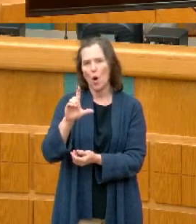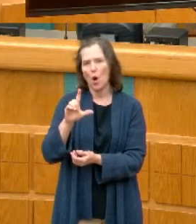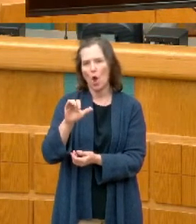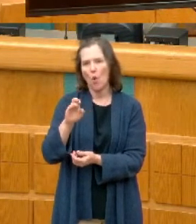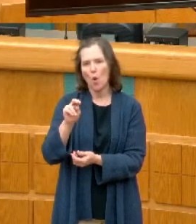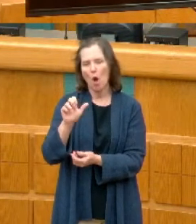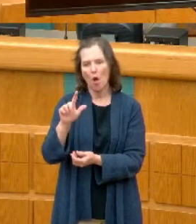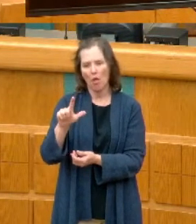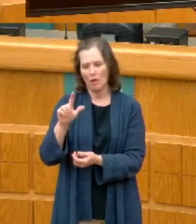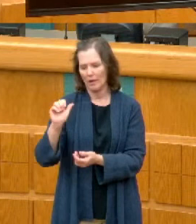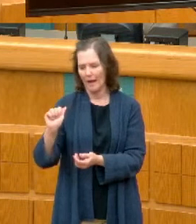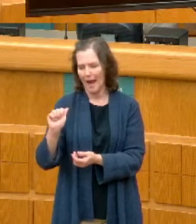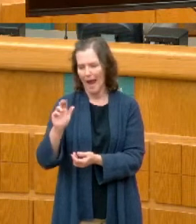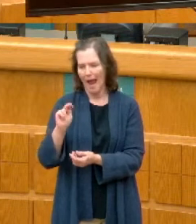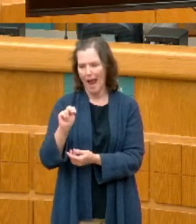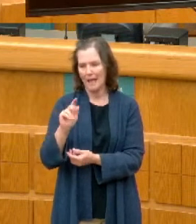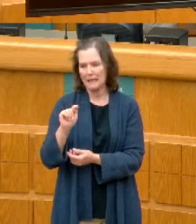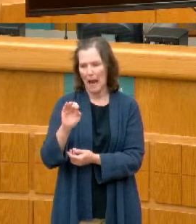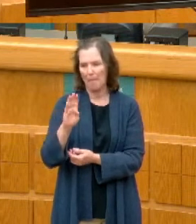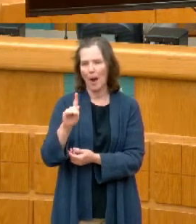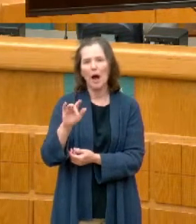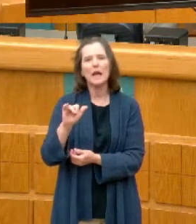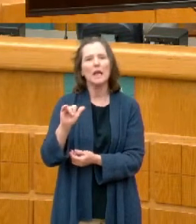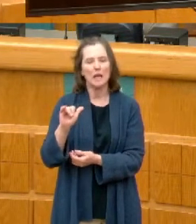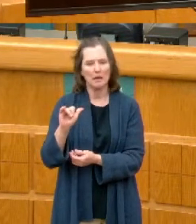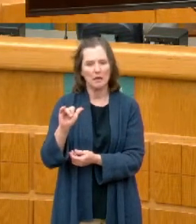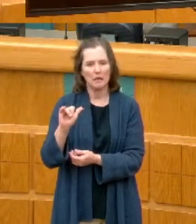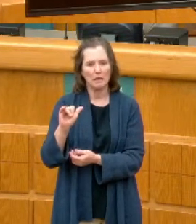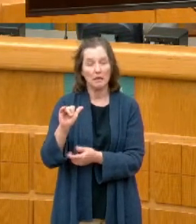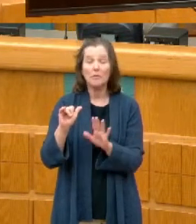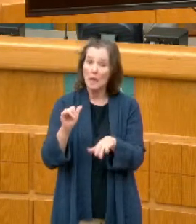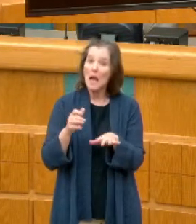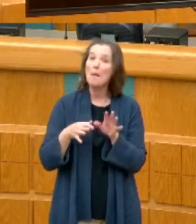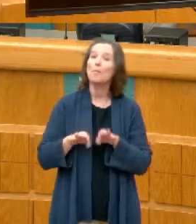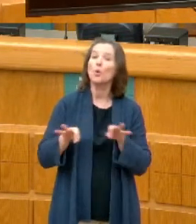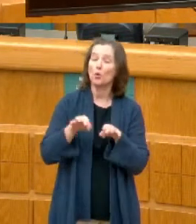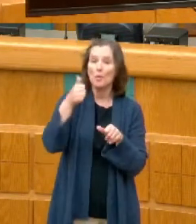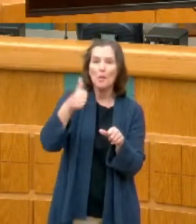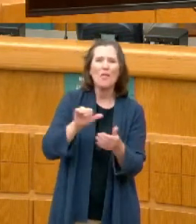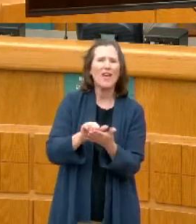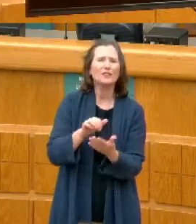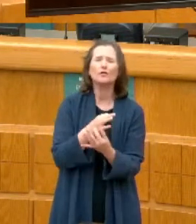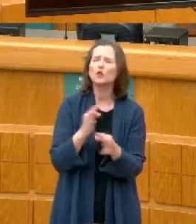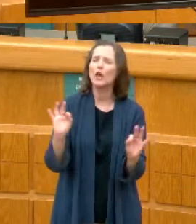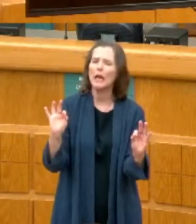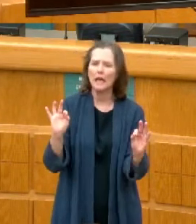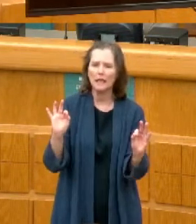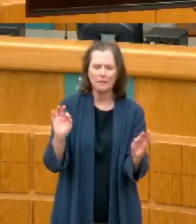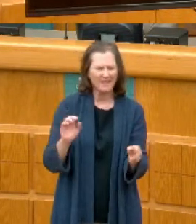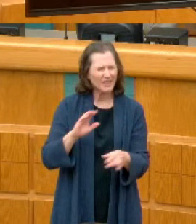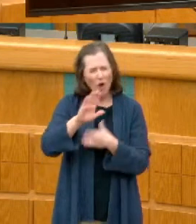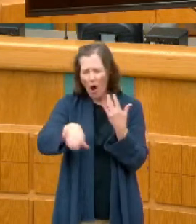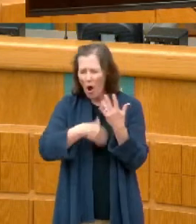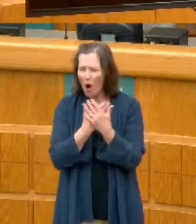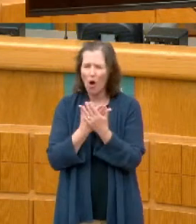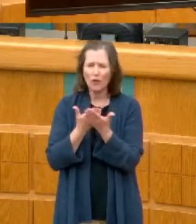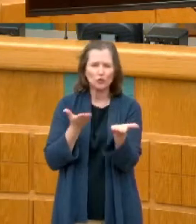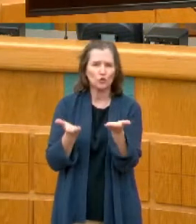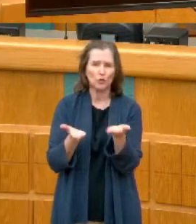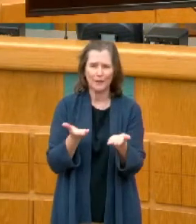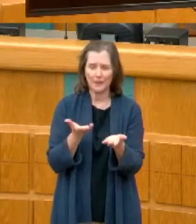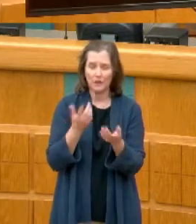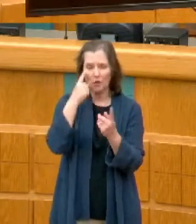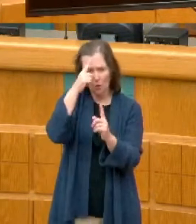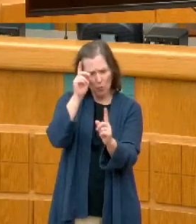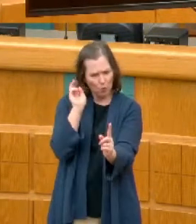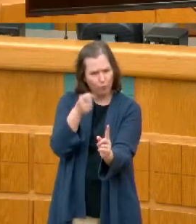free all the way. Free labs, free x-rays, free diagnosis, free wellness opportunities if you